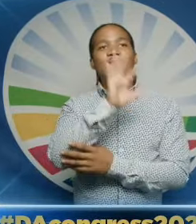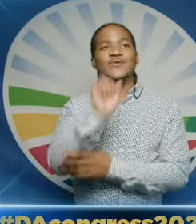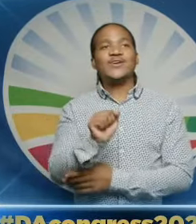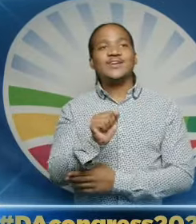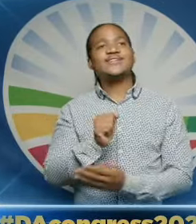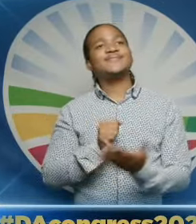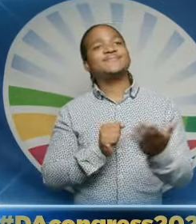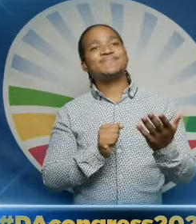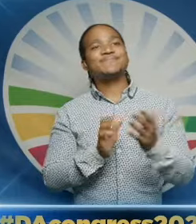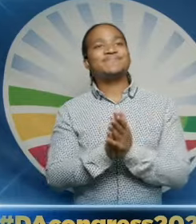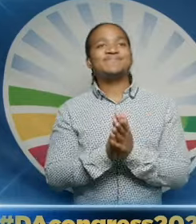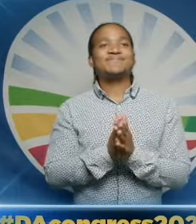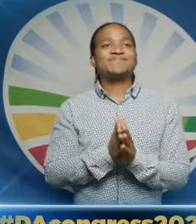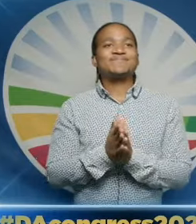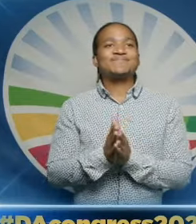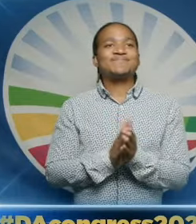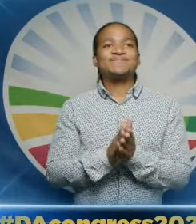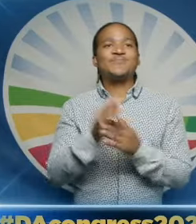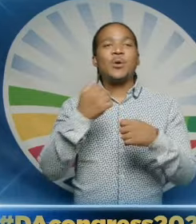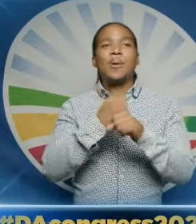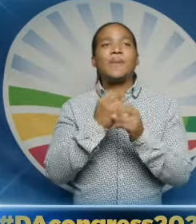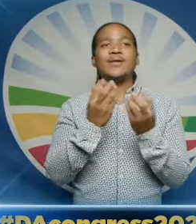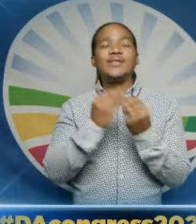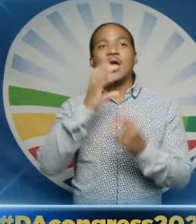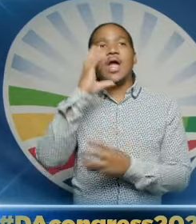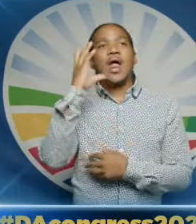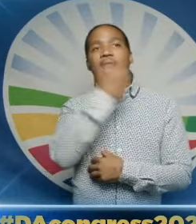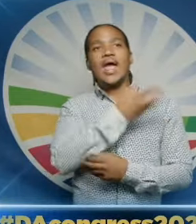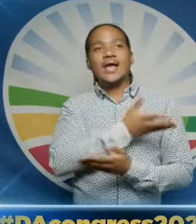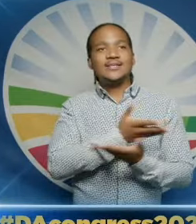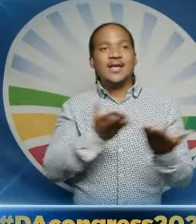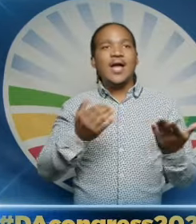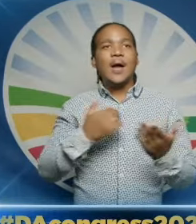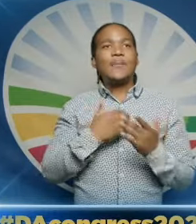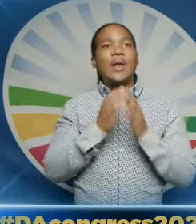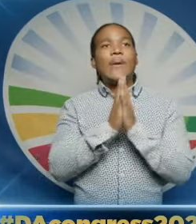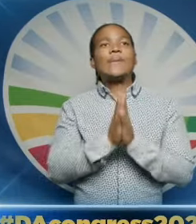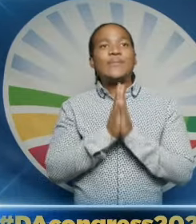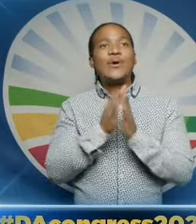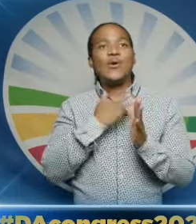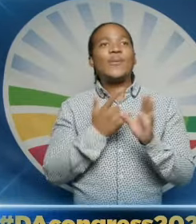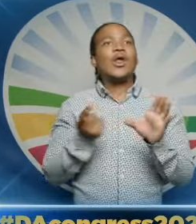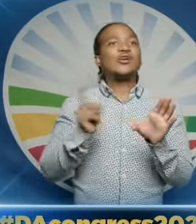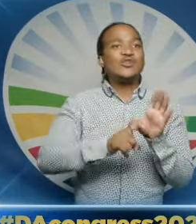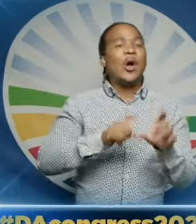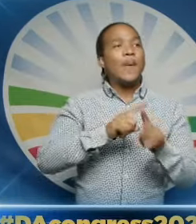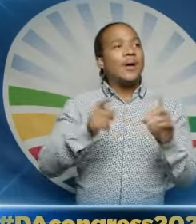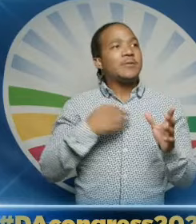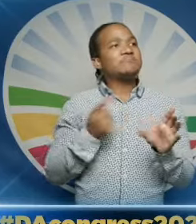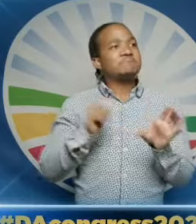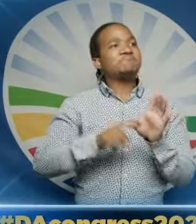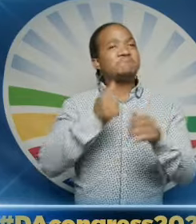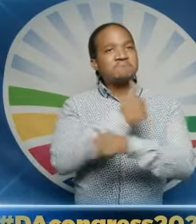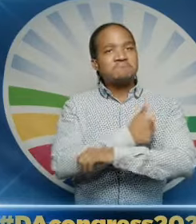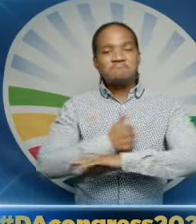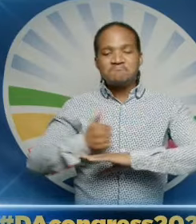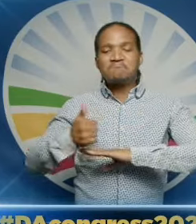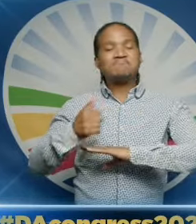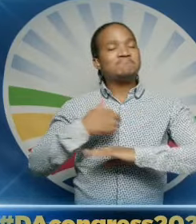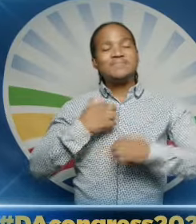joining you guys. I mean, you make this thing look so nice. I've been praying that I can also join this beautiful panel. So I'm very